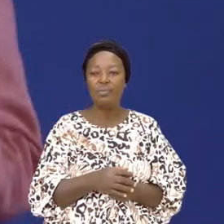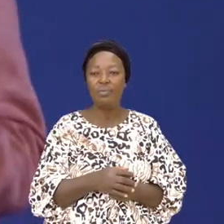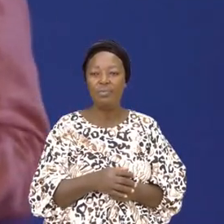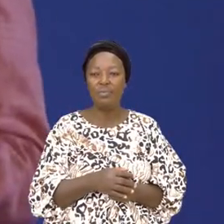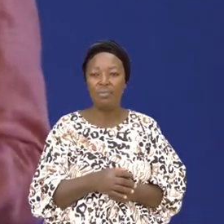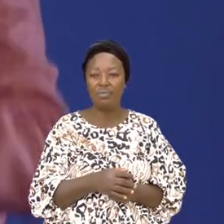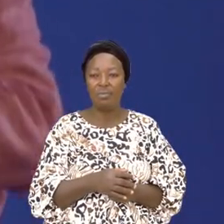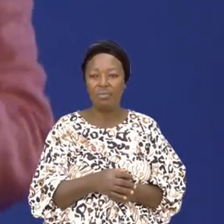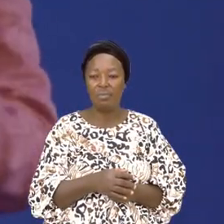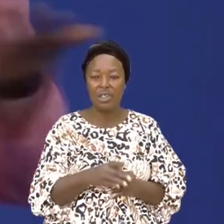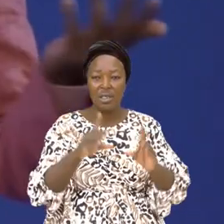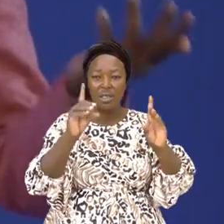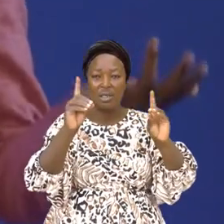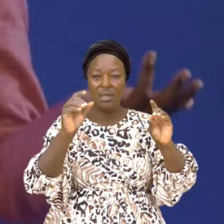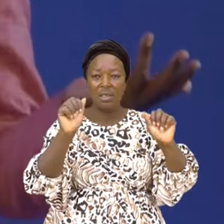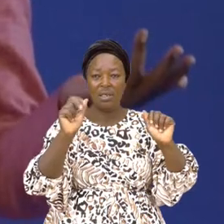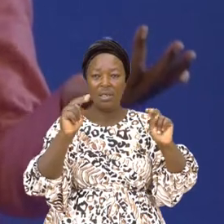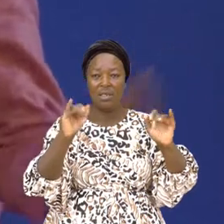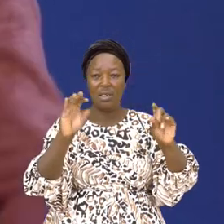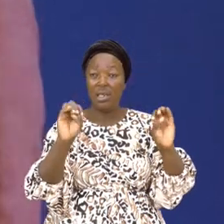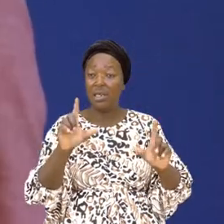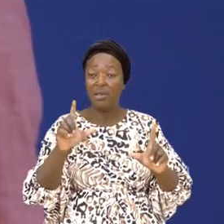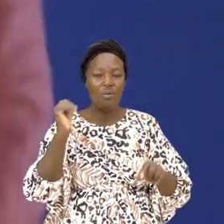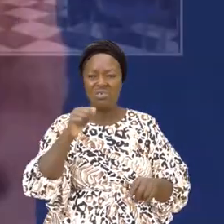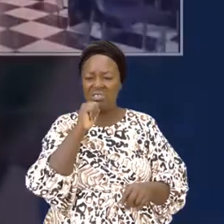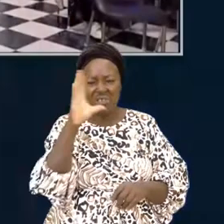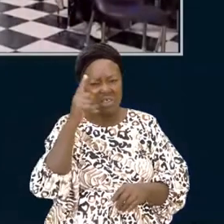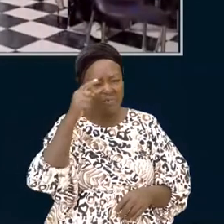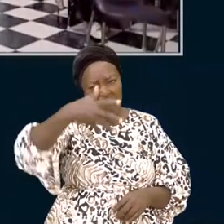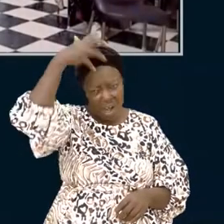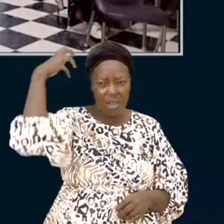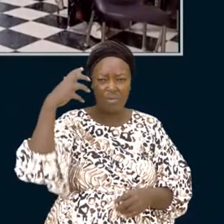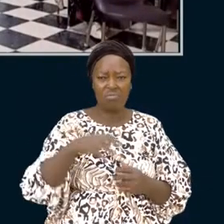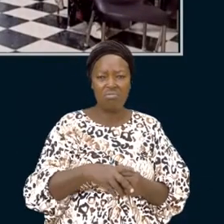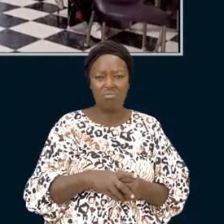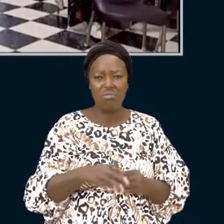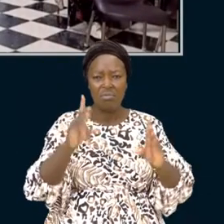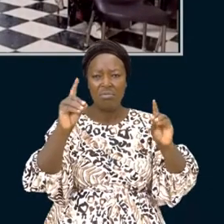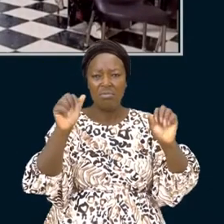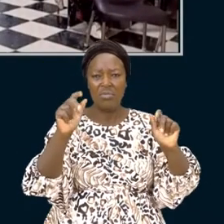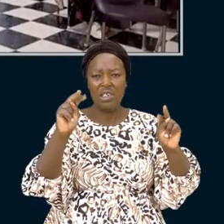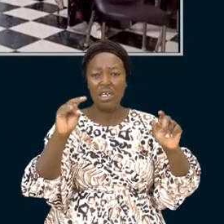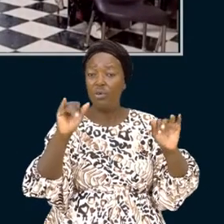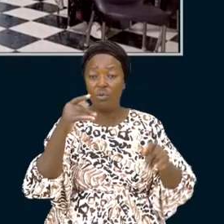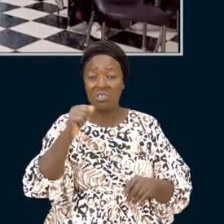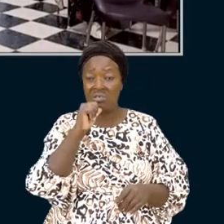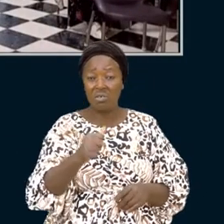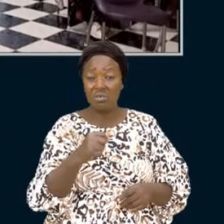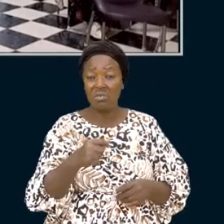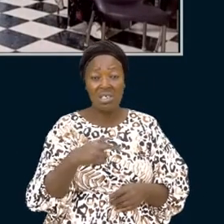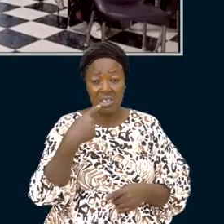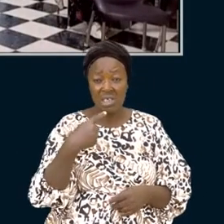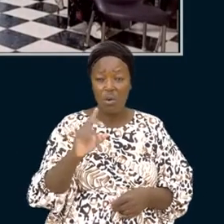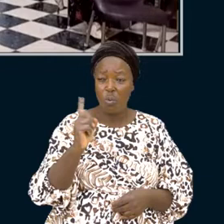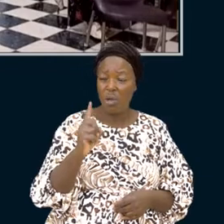Daniel was not searching for lions. Daniel was not saying, where are the